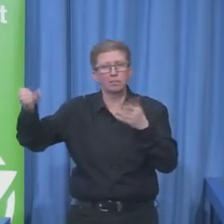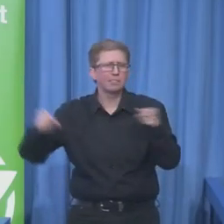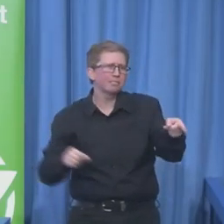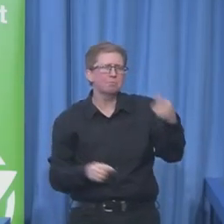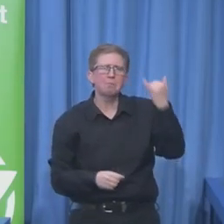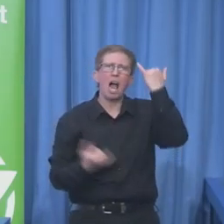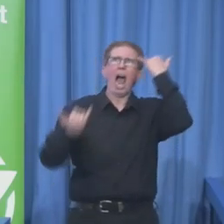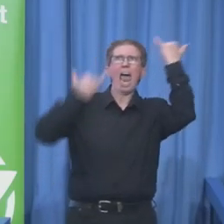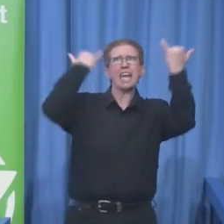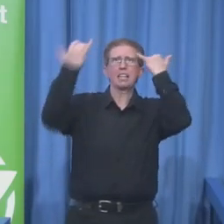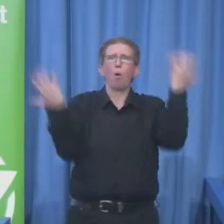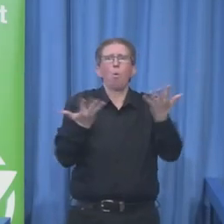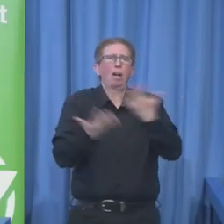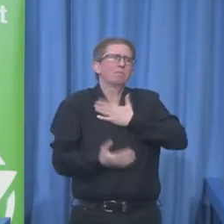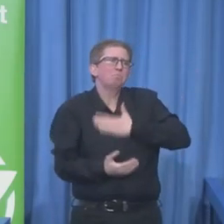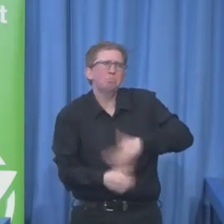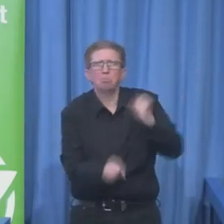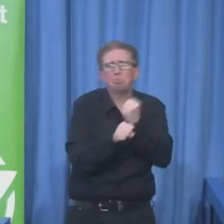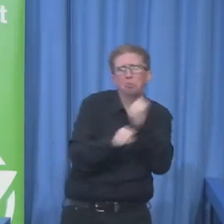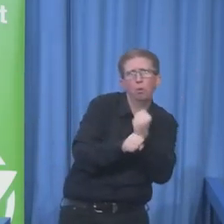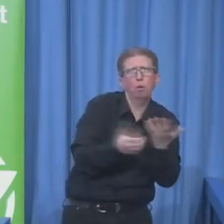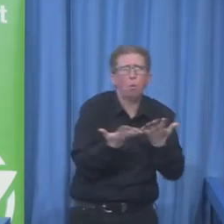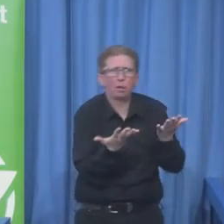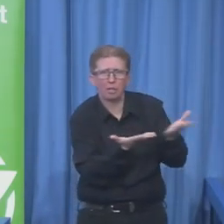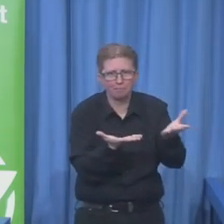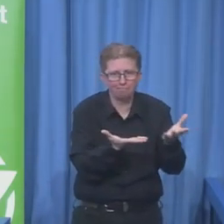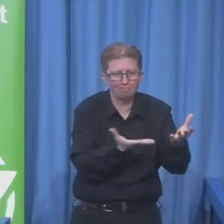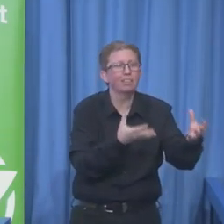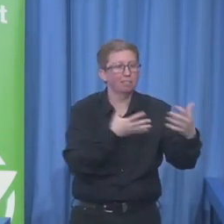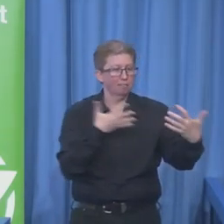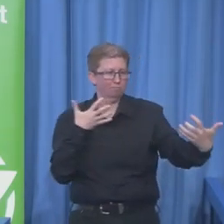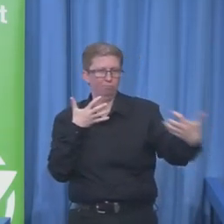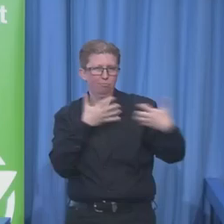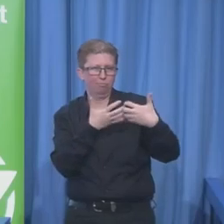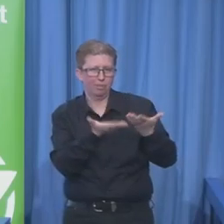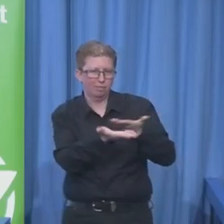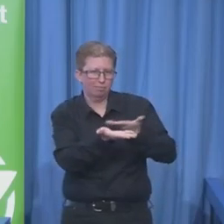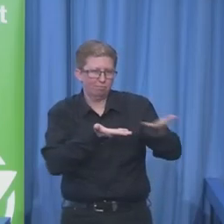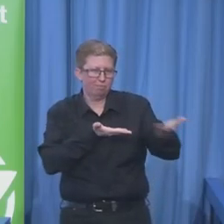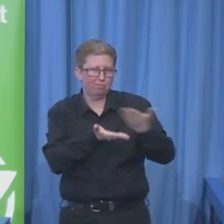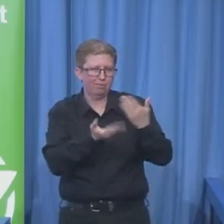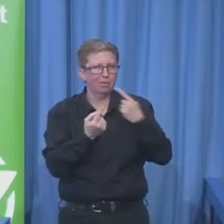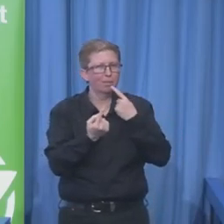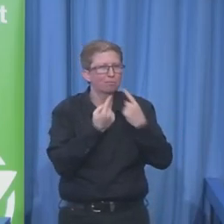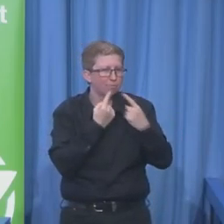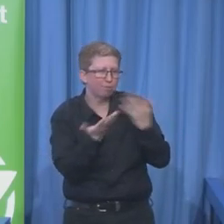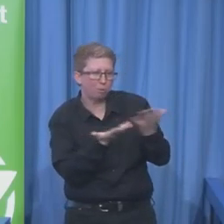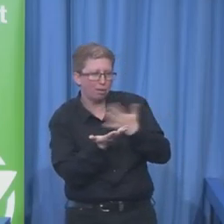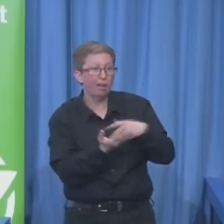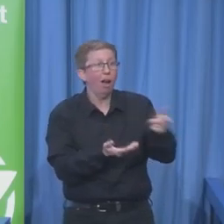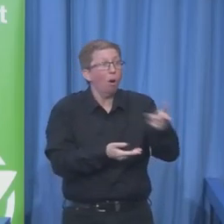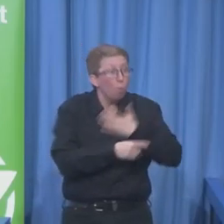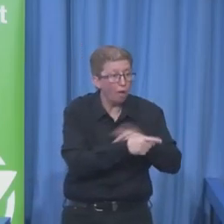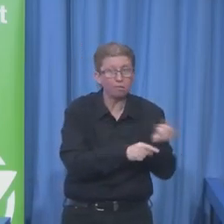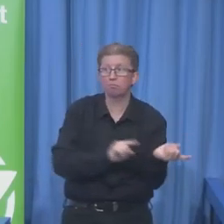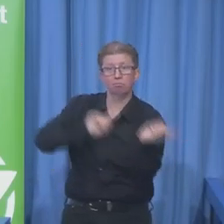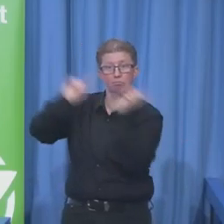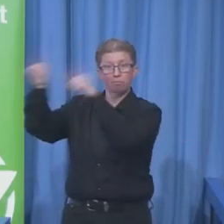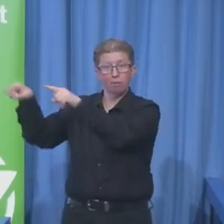individual wishes led her to an office job in a company called Teampool. And this office job was in the area